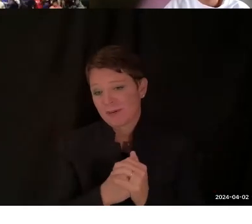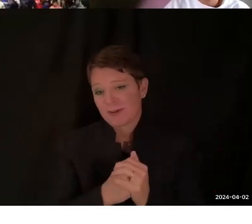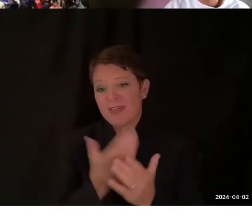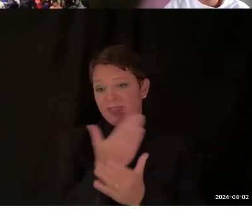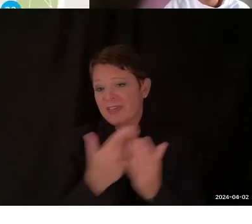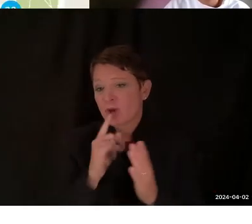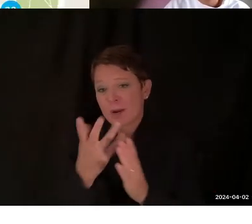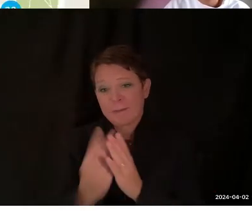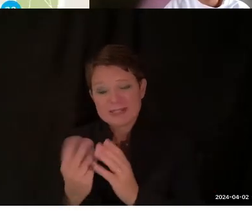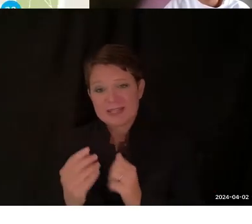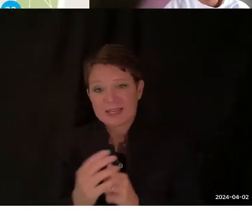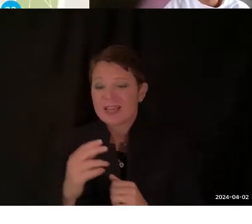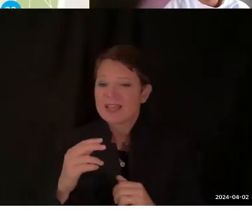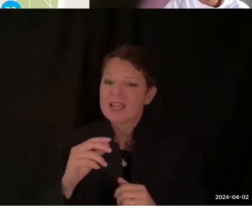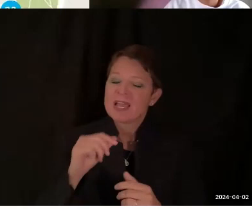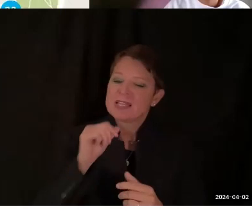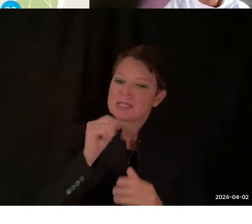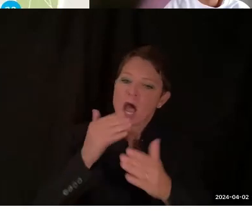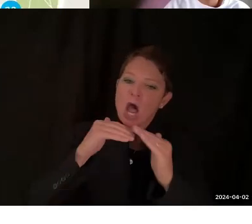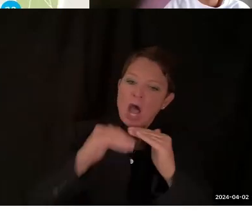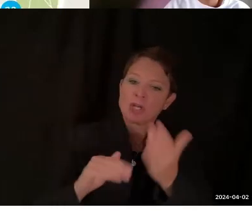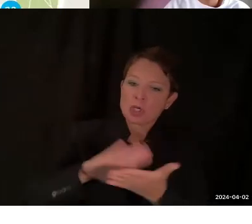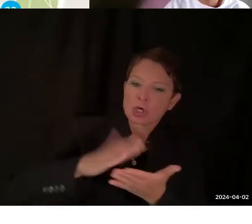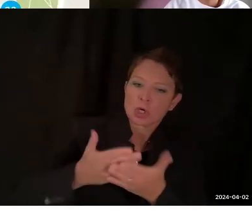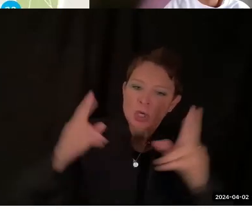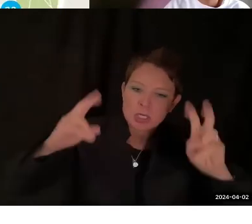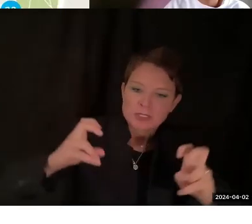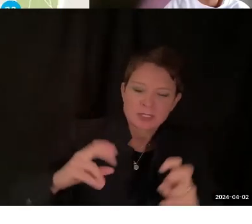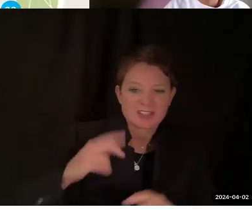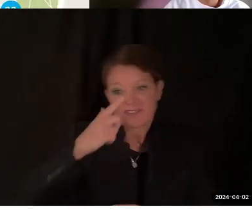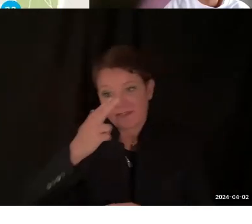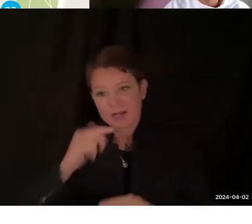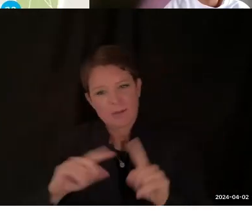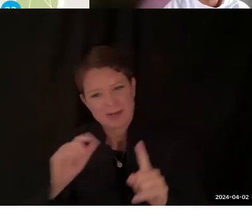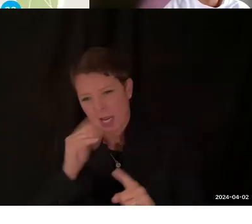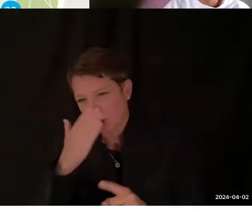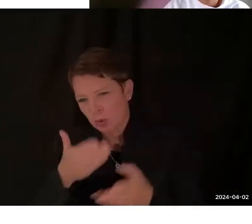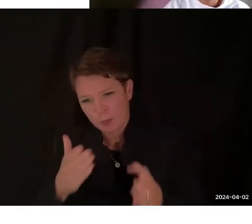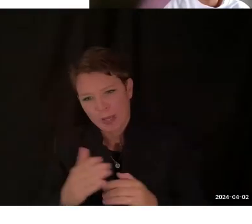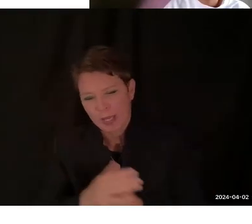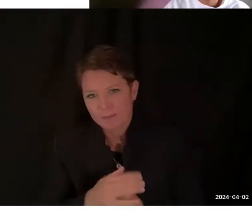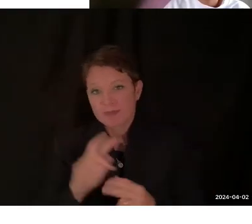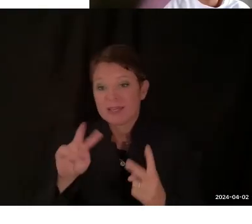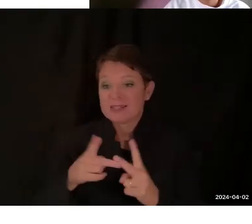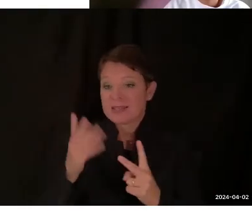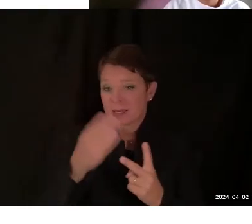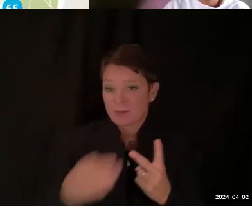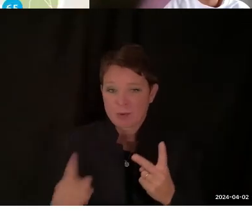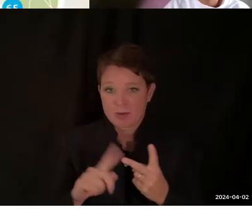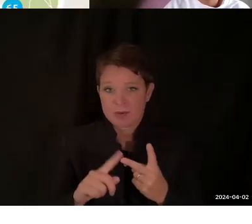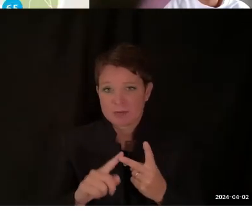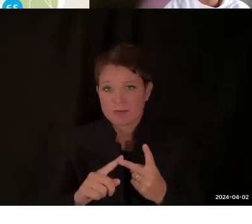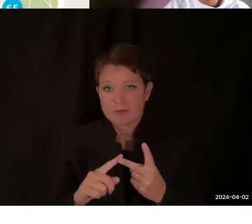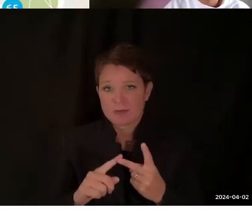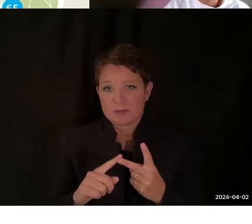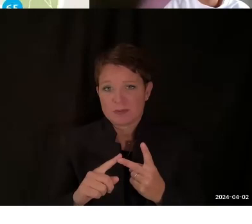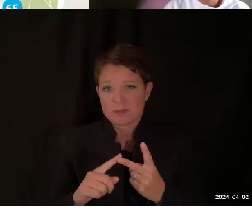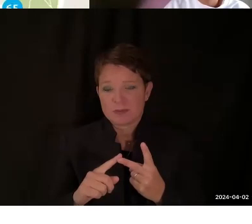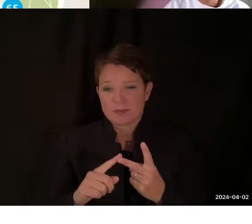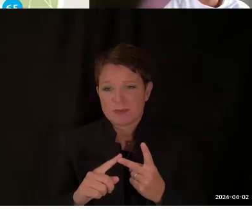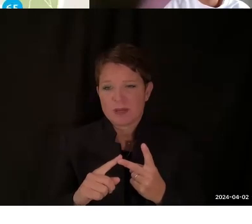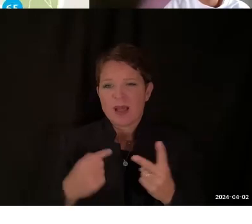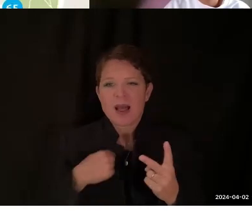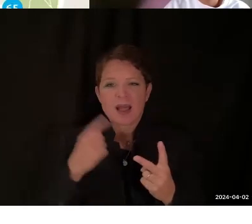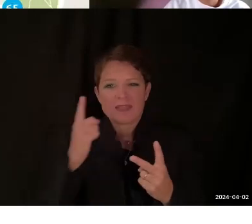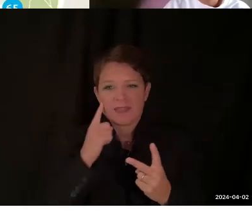And not, it's funny, but not in a great way. So that's one thing. The second thing, I just want to, I think